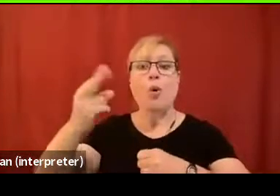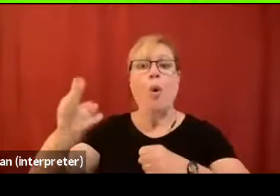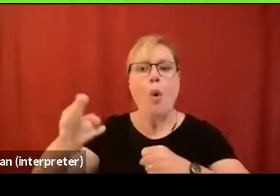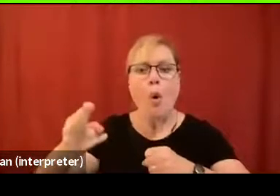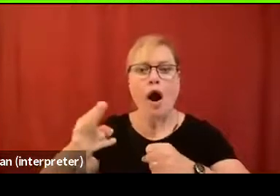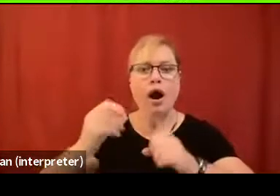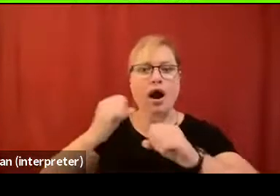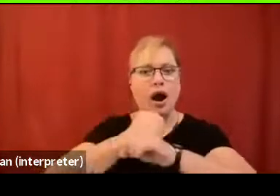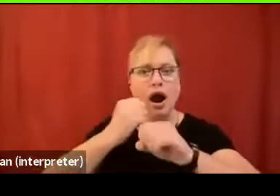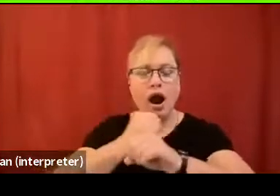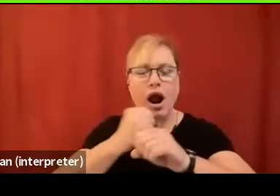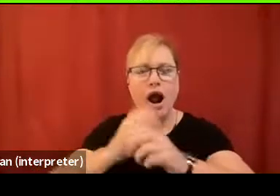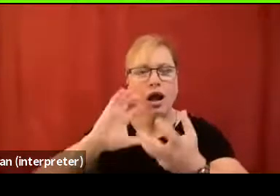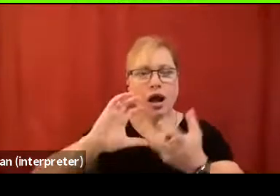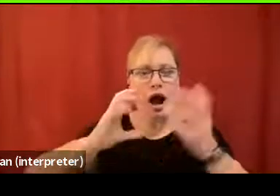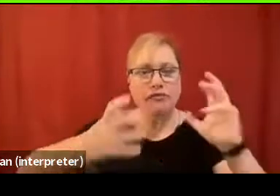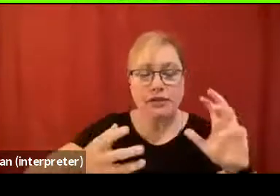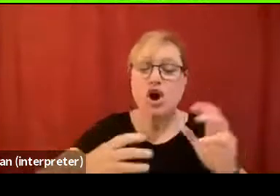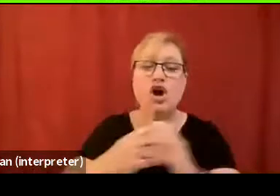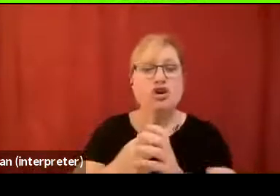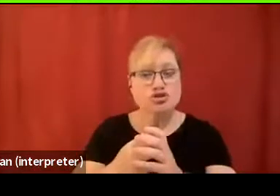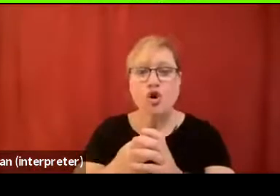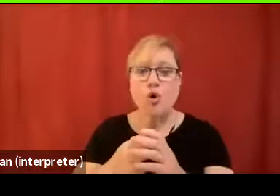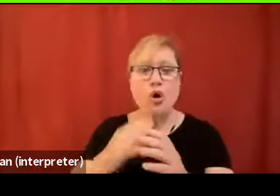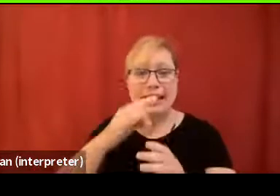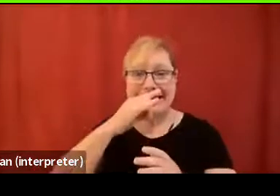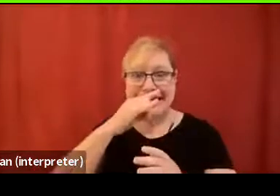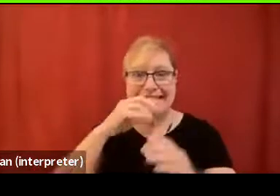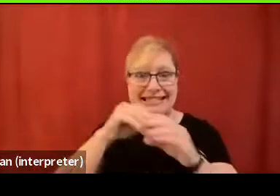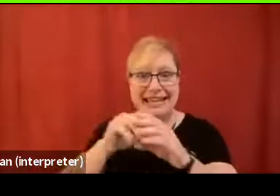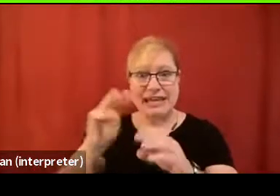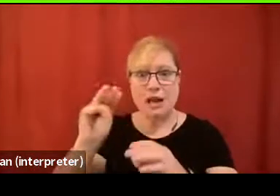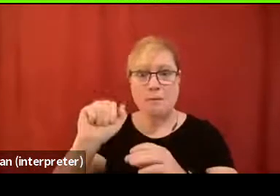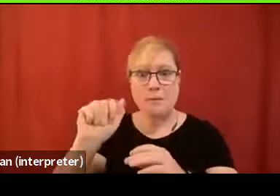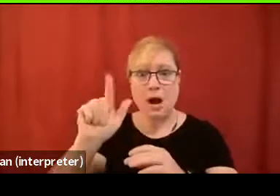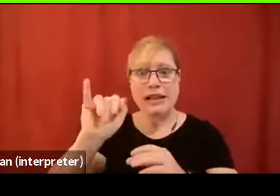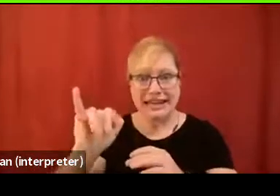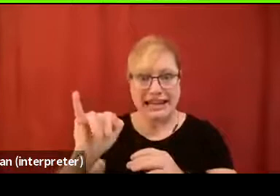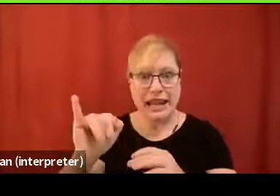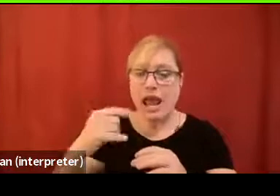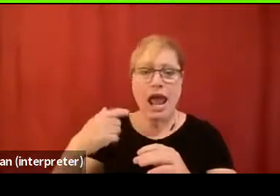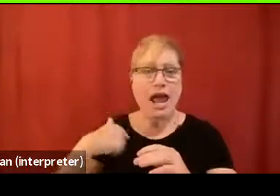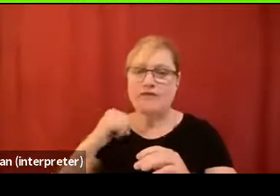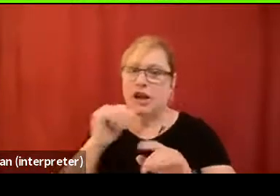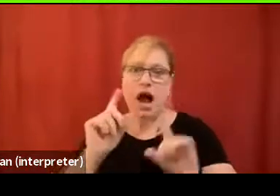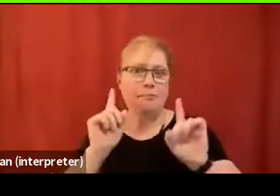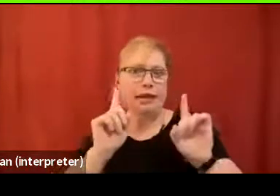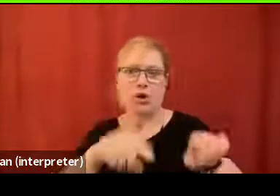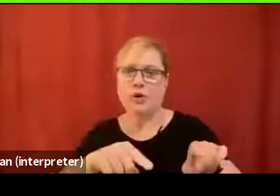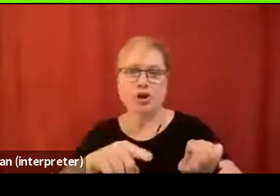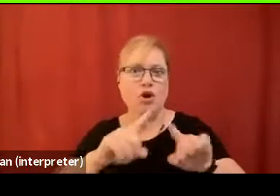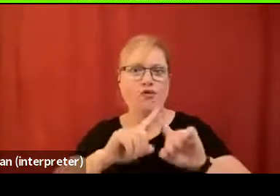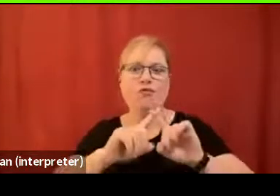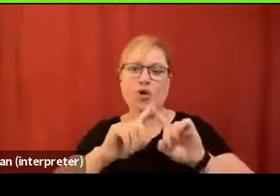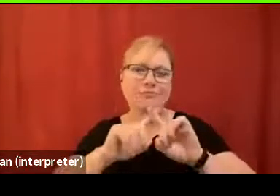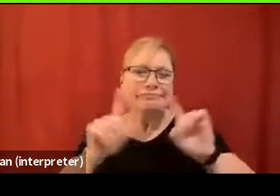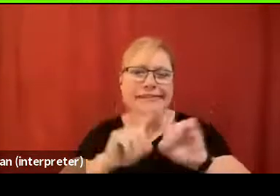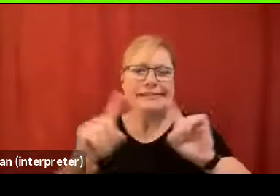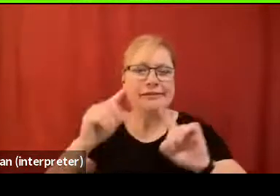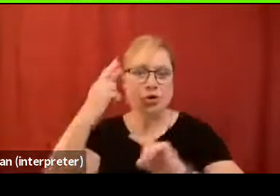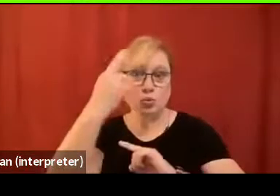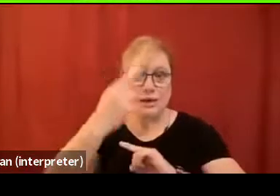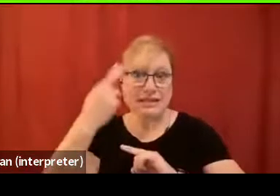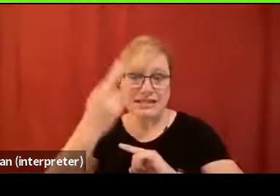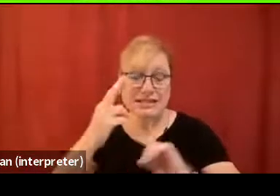out of school for one reason or another for a long time, even pre-COVID. But what COVID